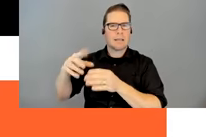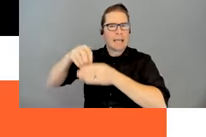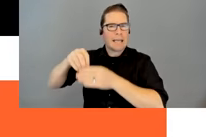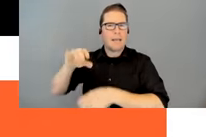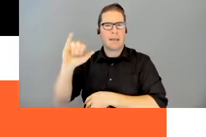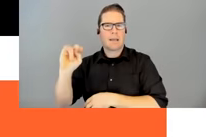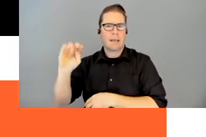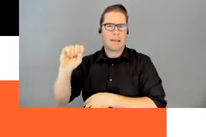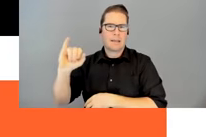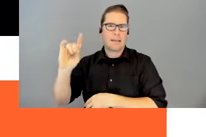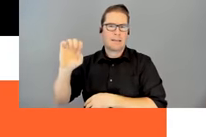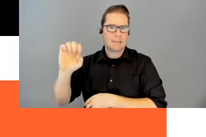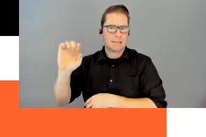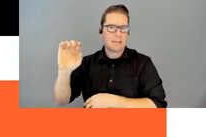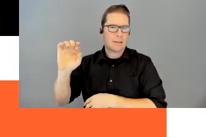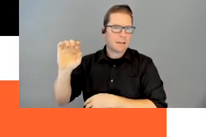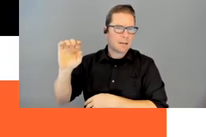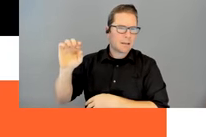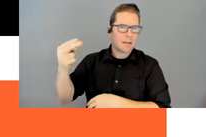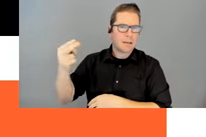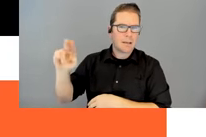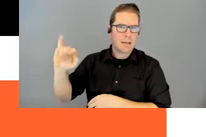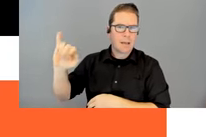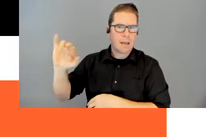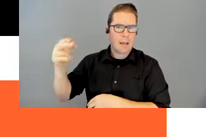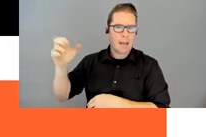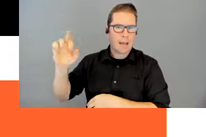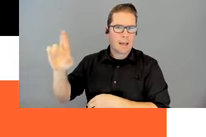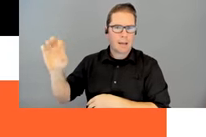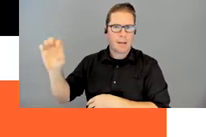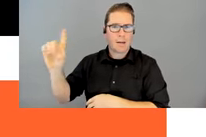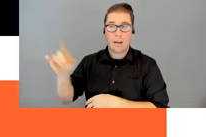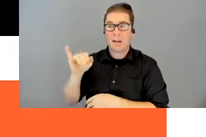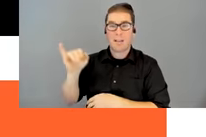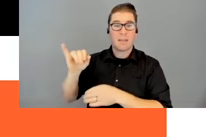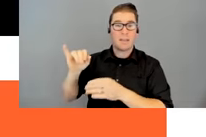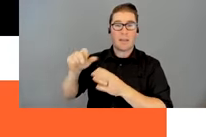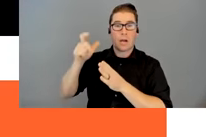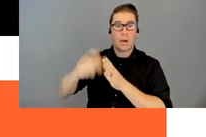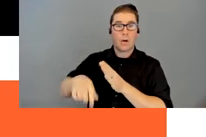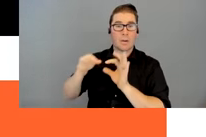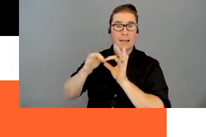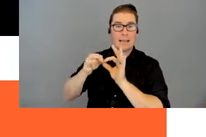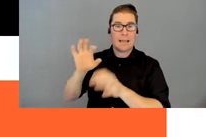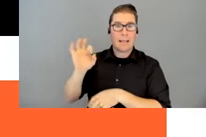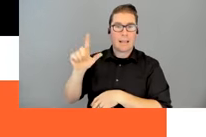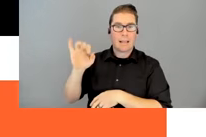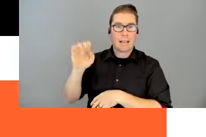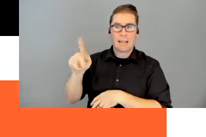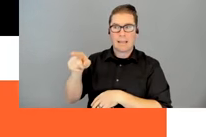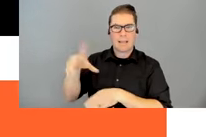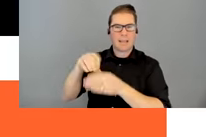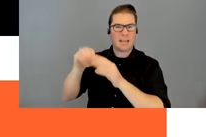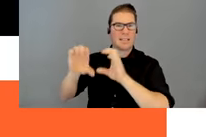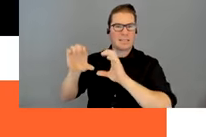or someone can put that in the chat if you want to read the, thank you, Susie, if you would like to read the entire article. So we